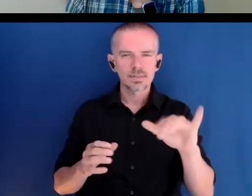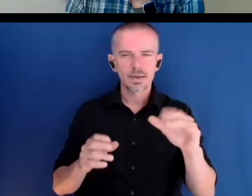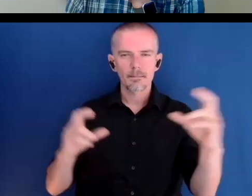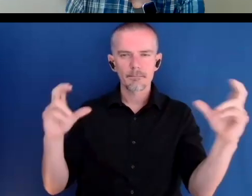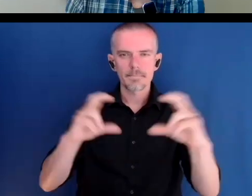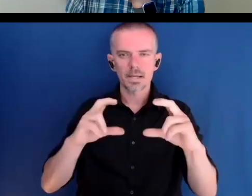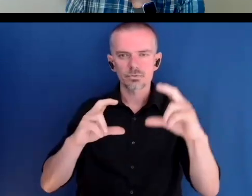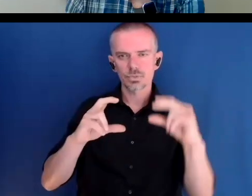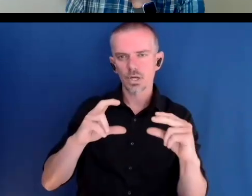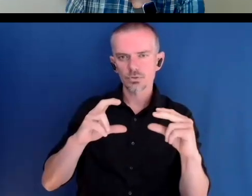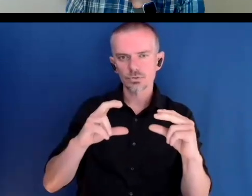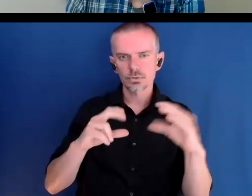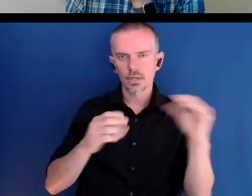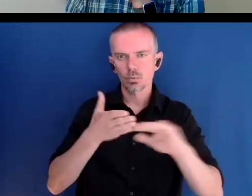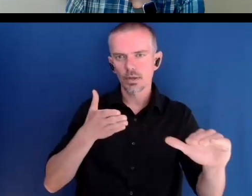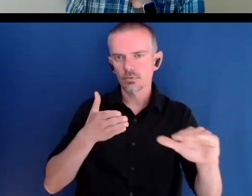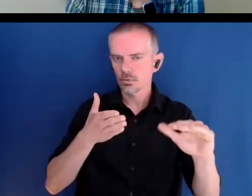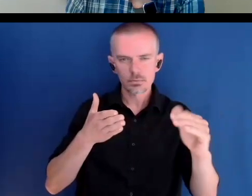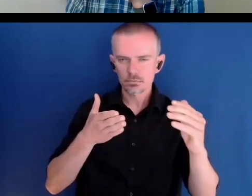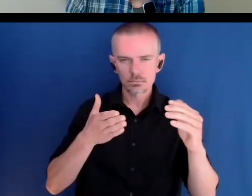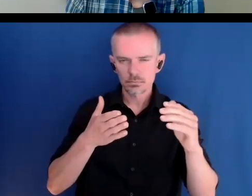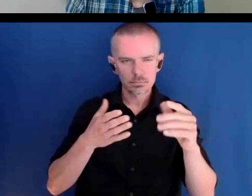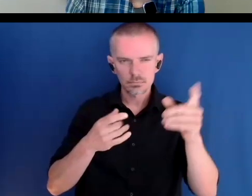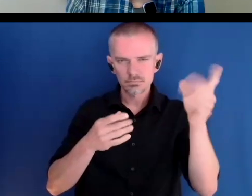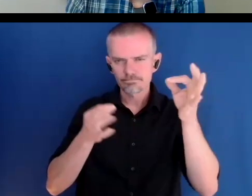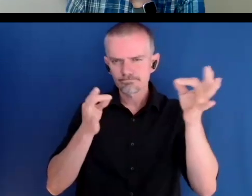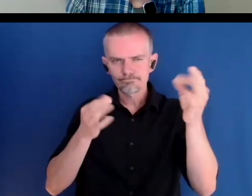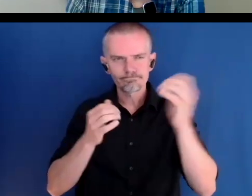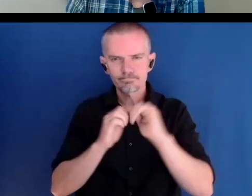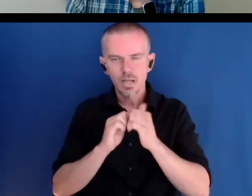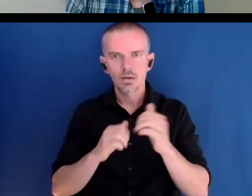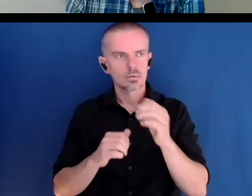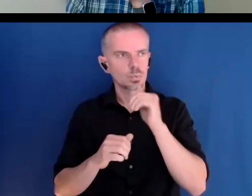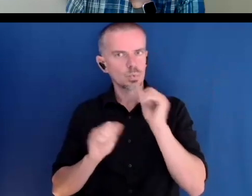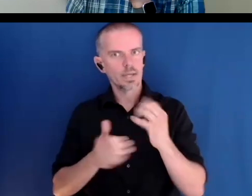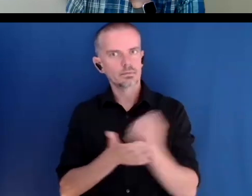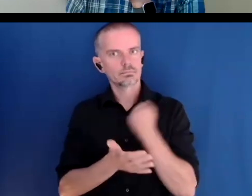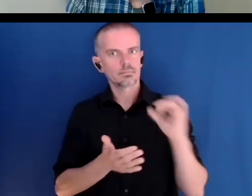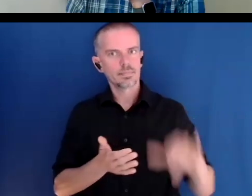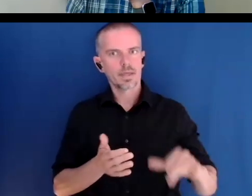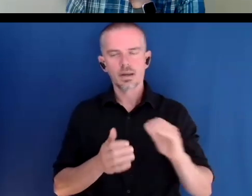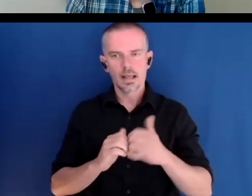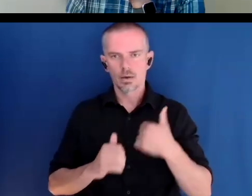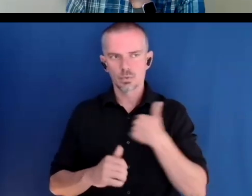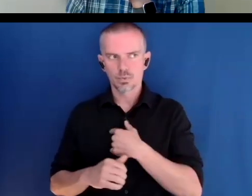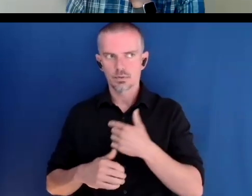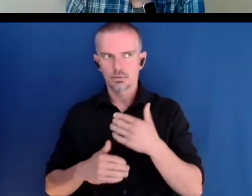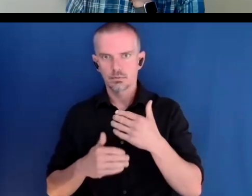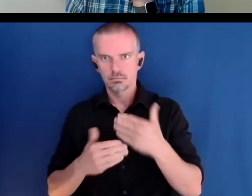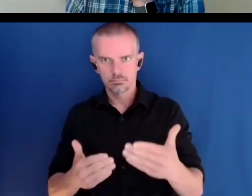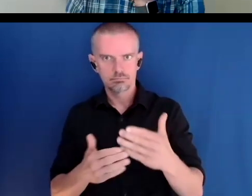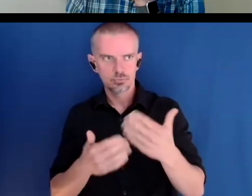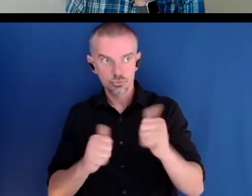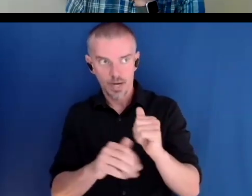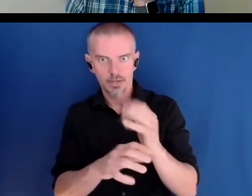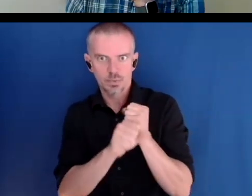match reduction and match waiver guidance is, who it applies to, or and kind of how people go about pursuing that or